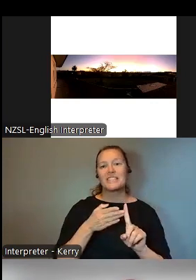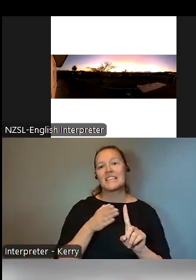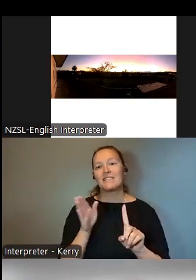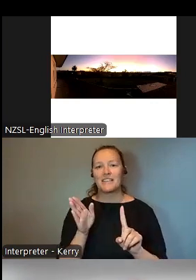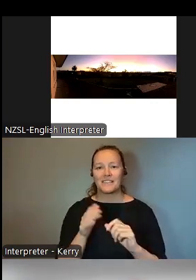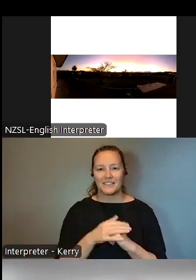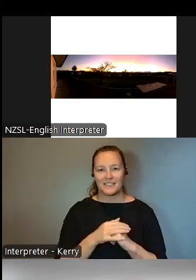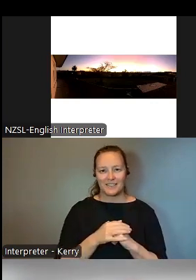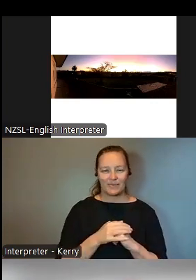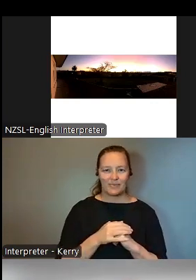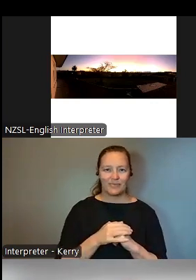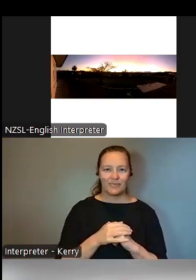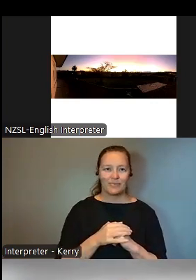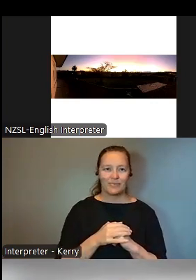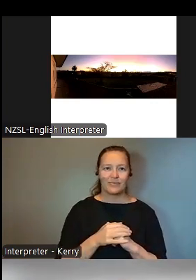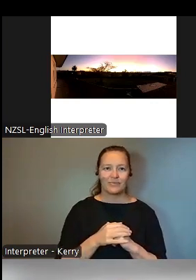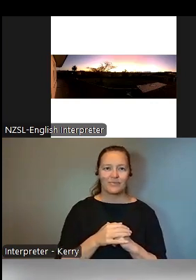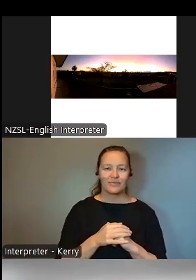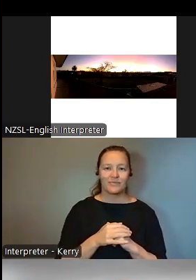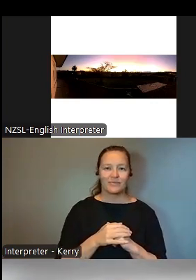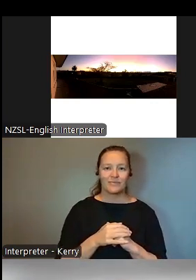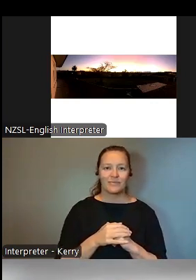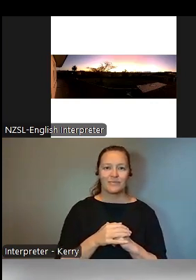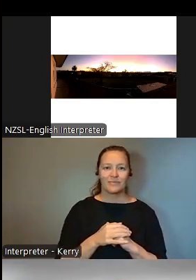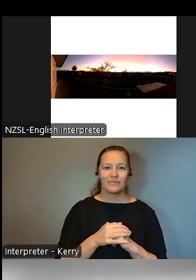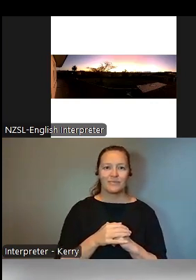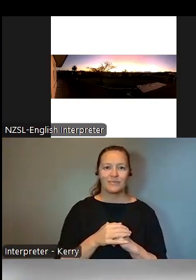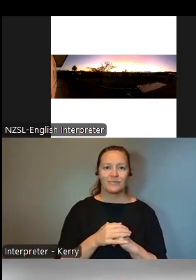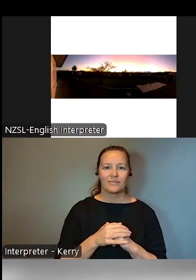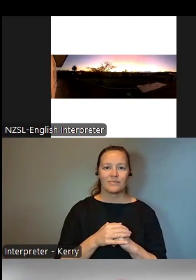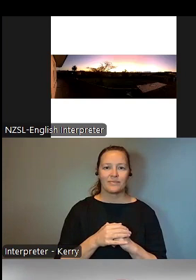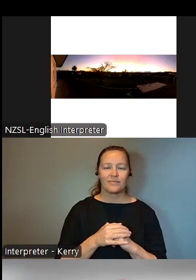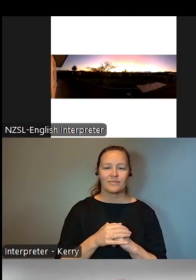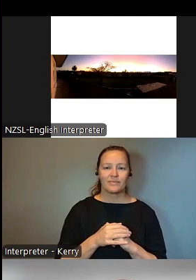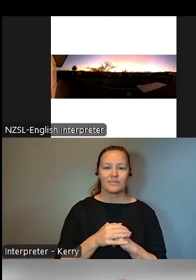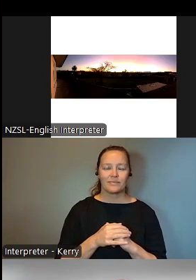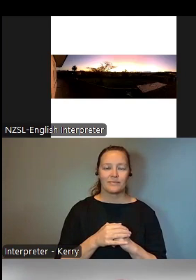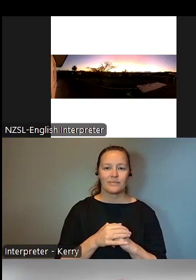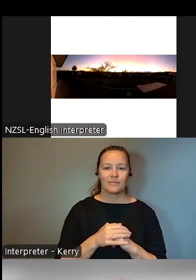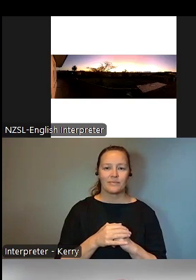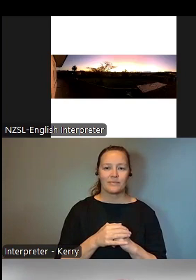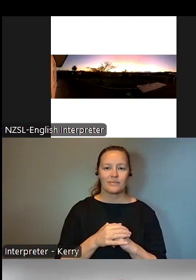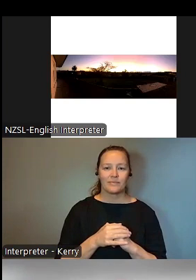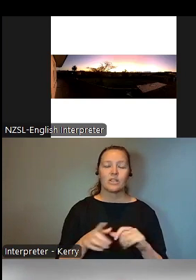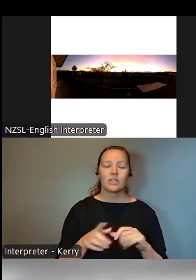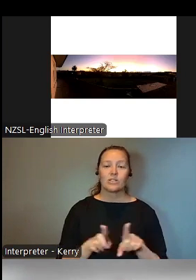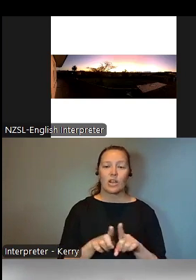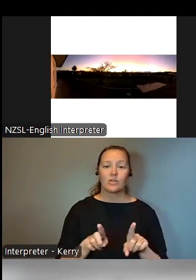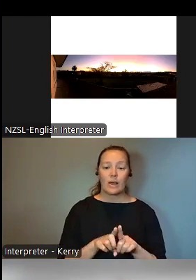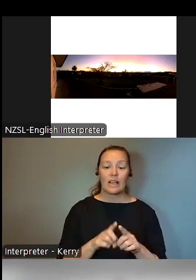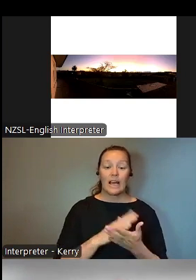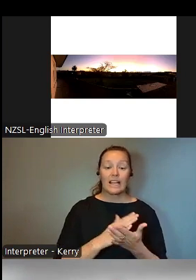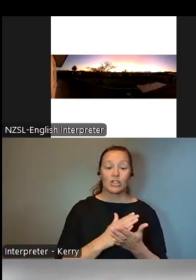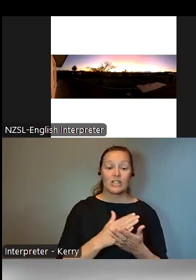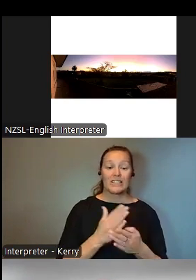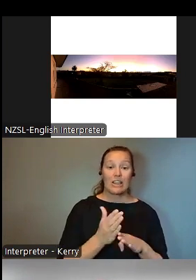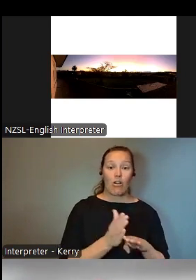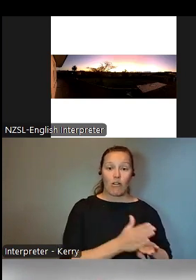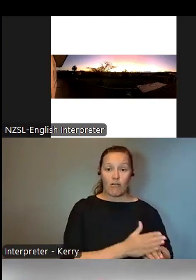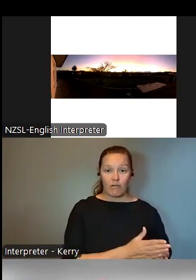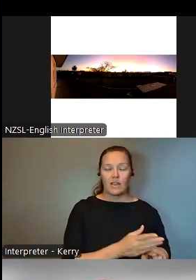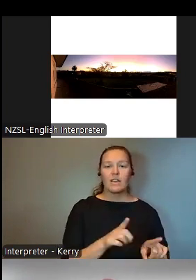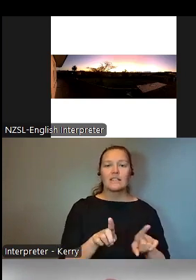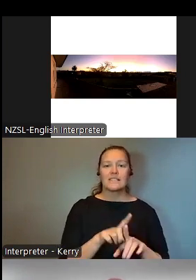supporting positive deviance. So equally important to the process of removing uncertainty are people